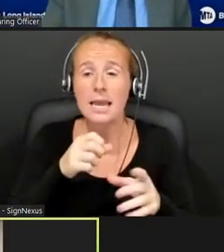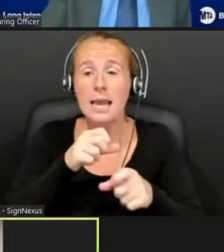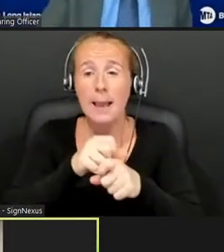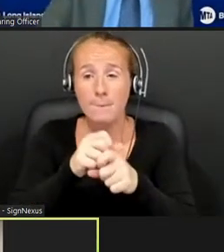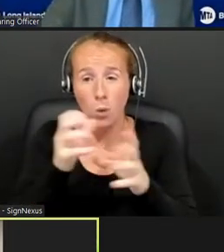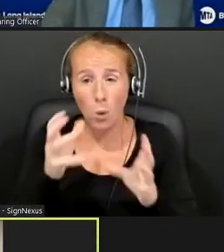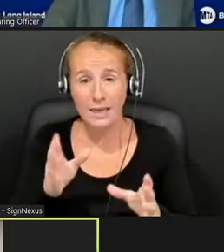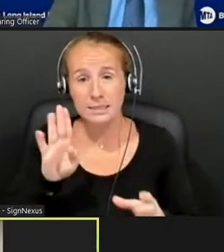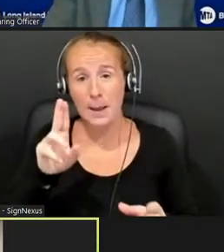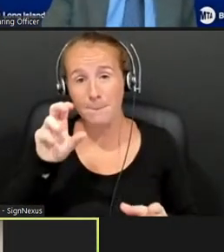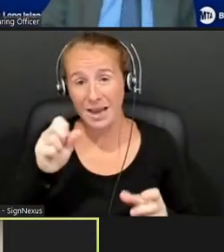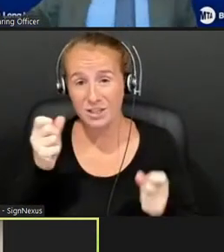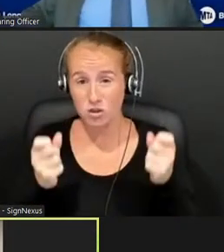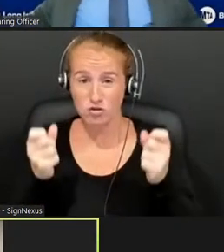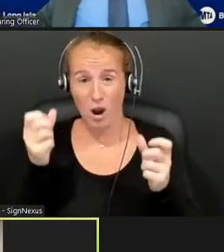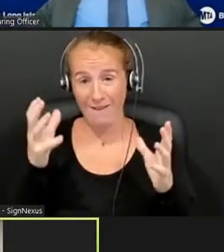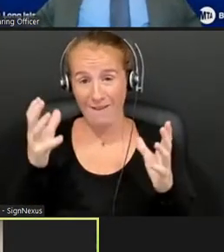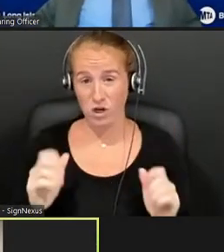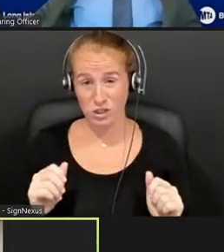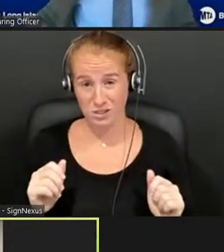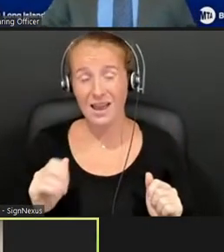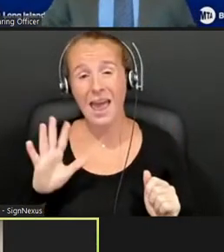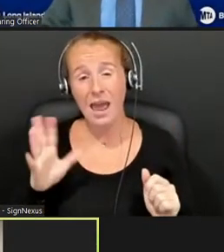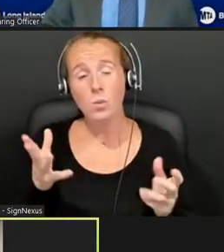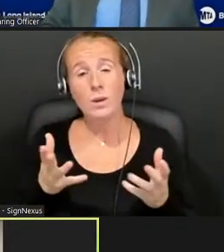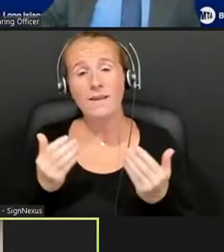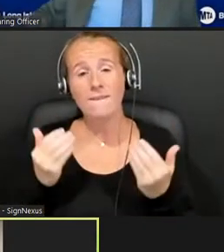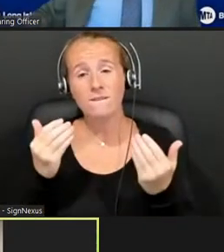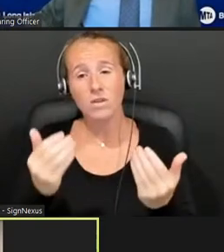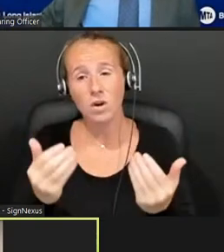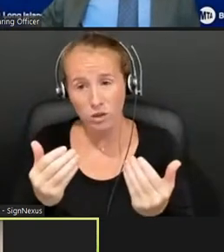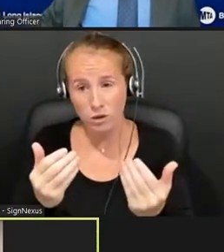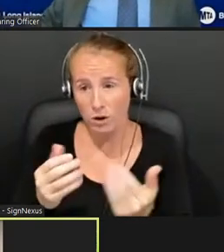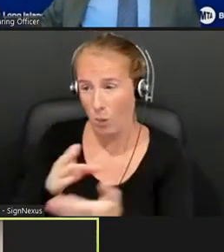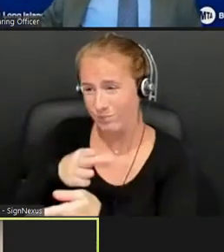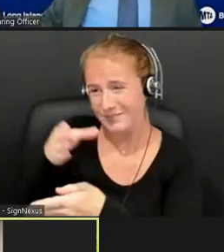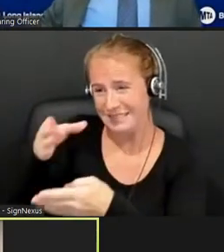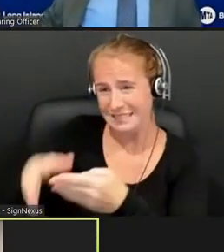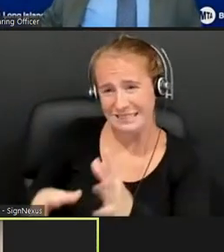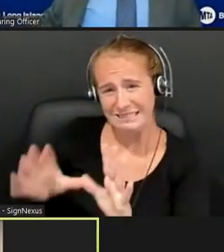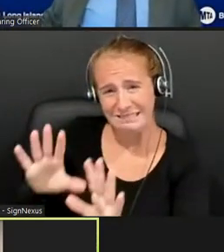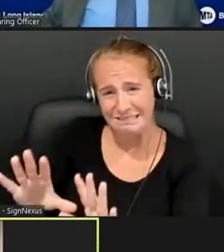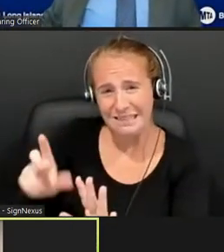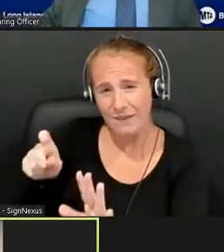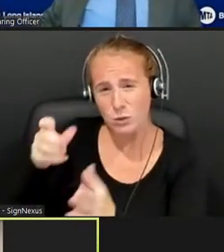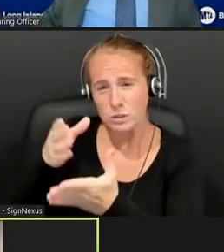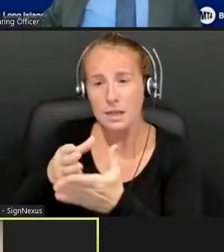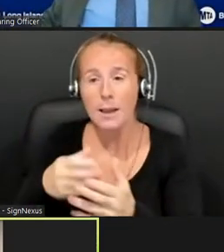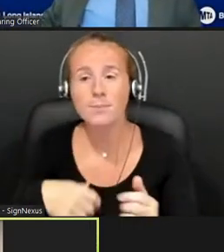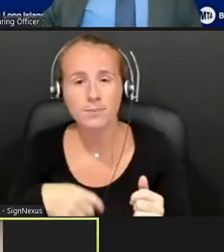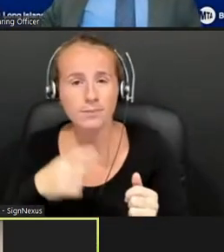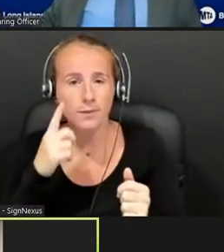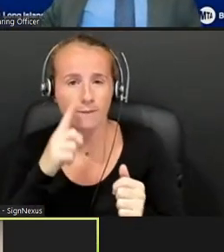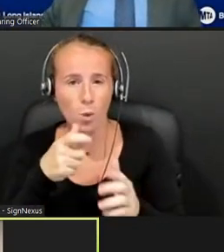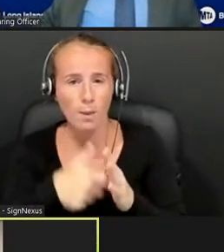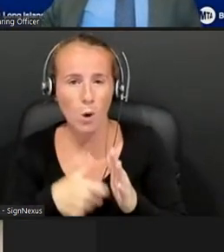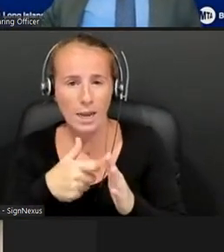drivers and we further urge the for higher View for the exemption for the congestion pricing